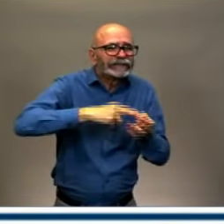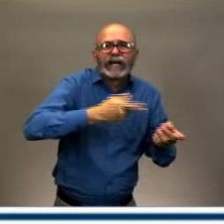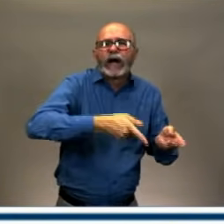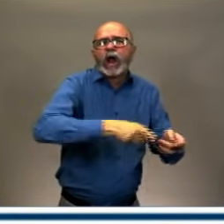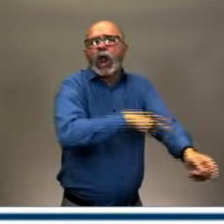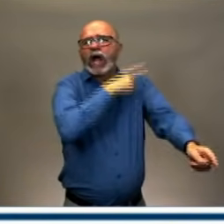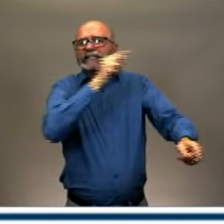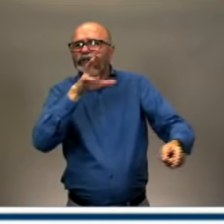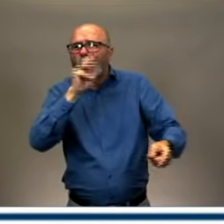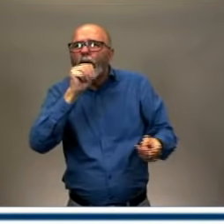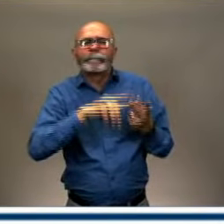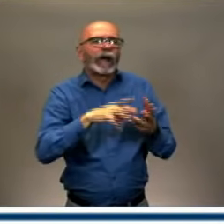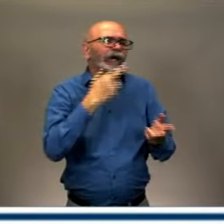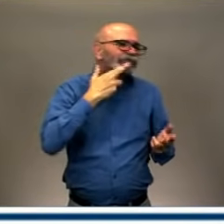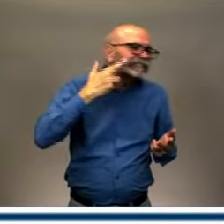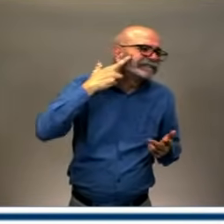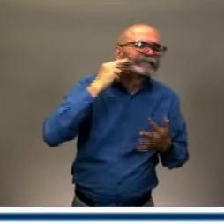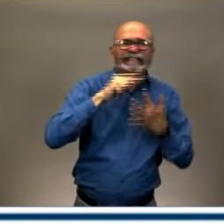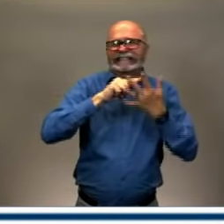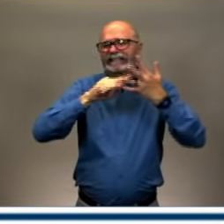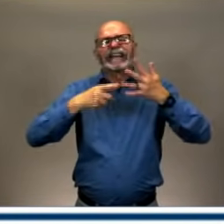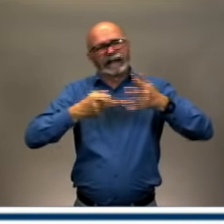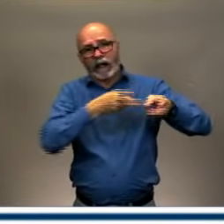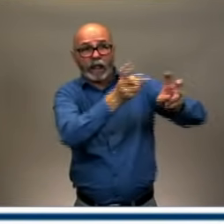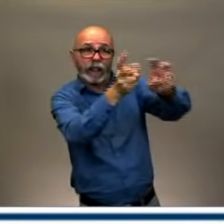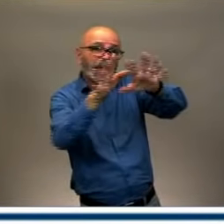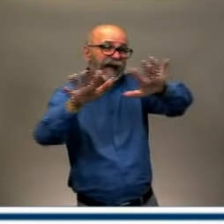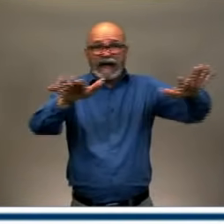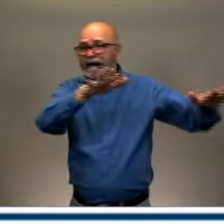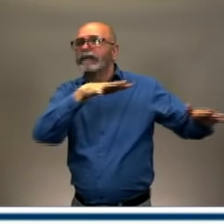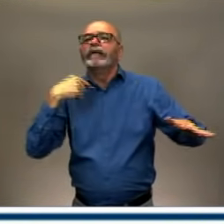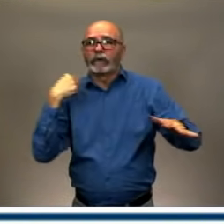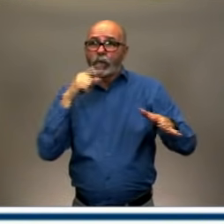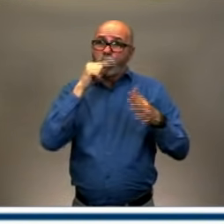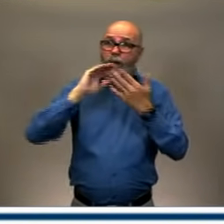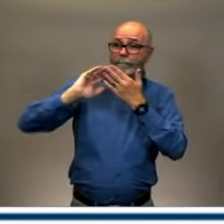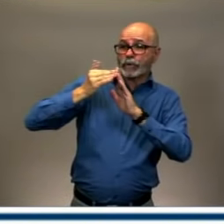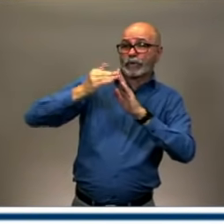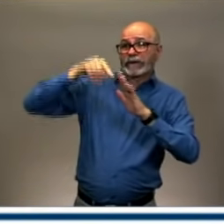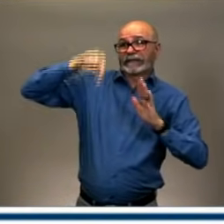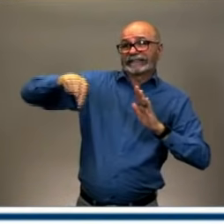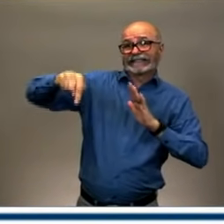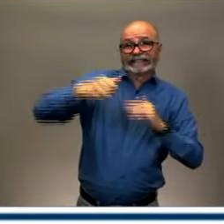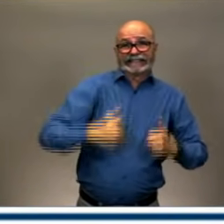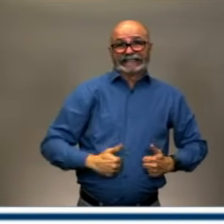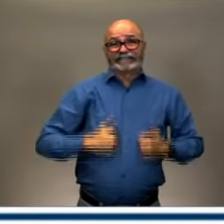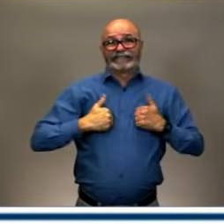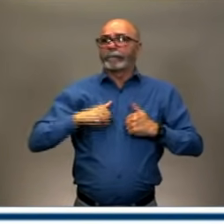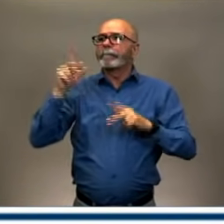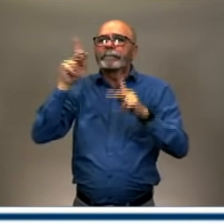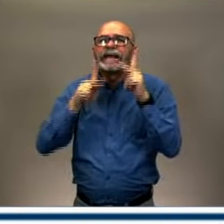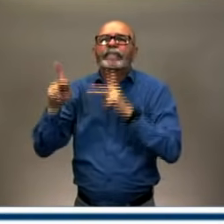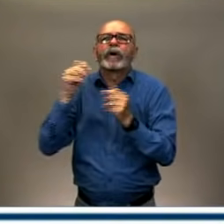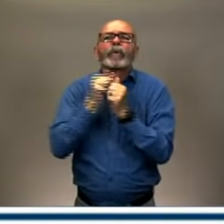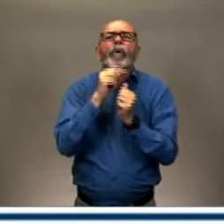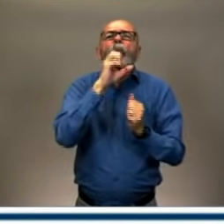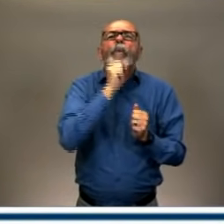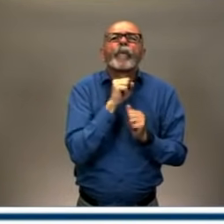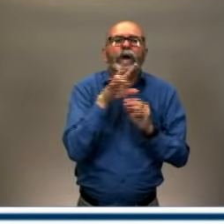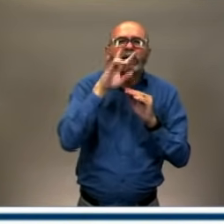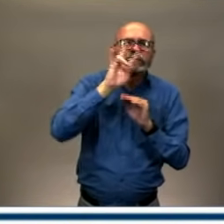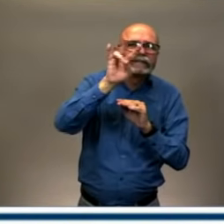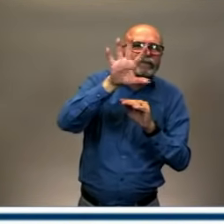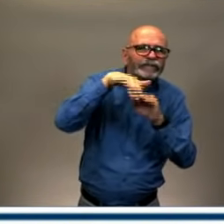and staff, as well as community living seniors 75 and older. We expect to begin to be able